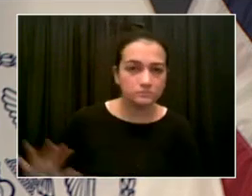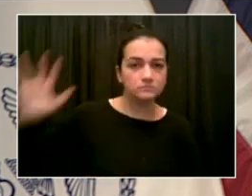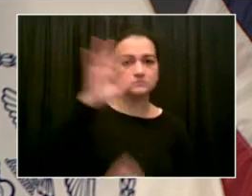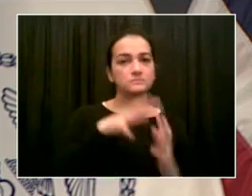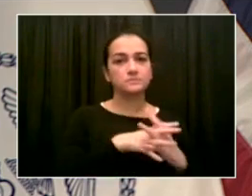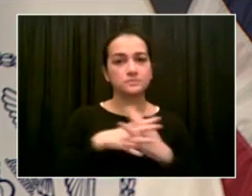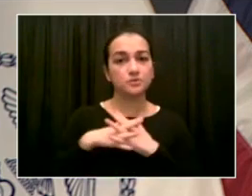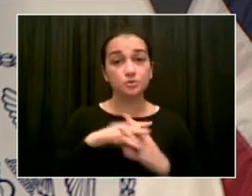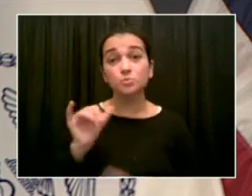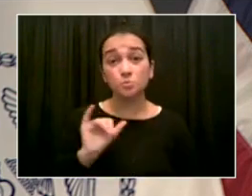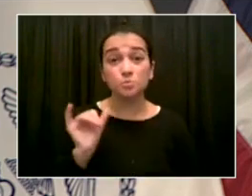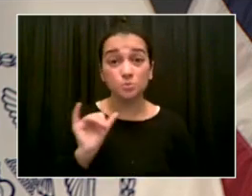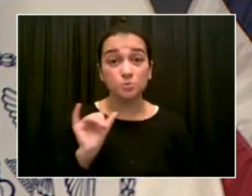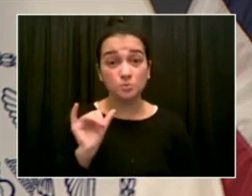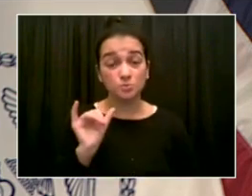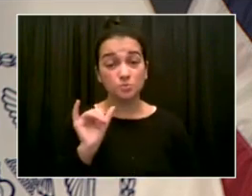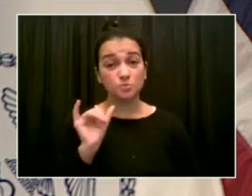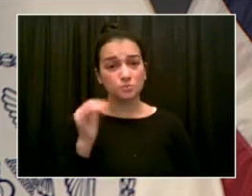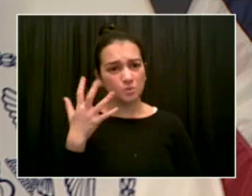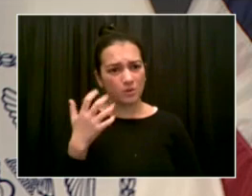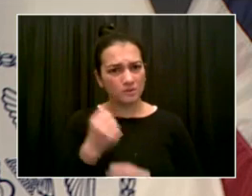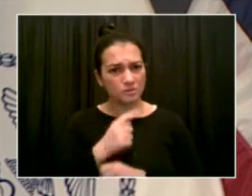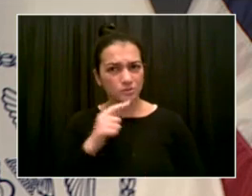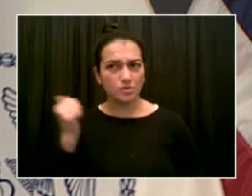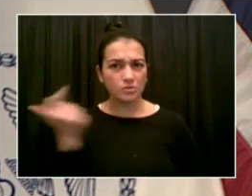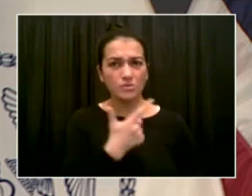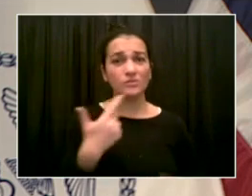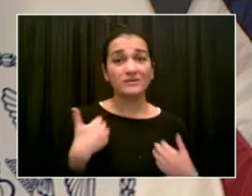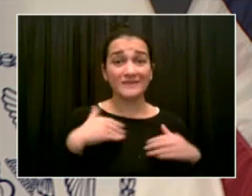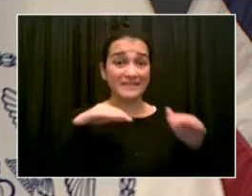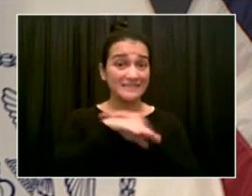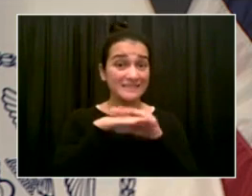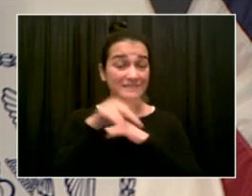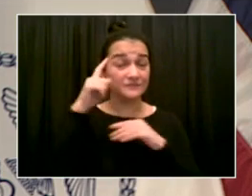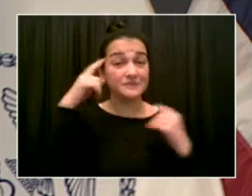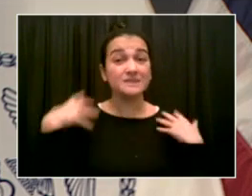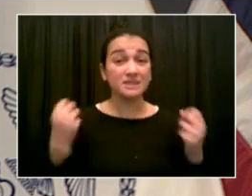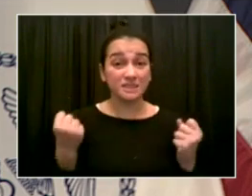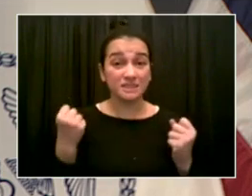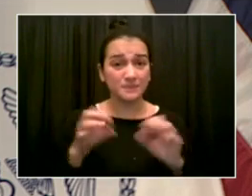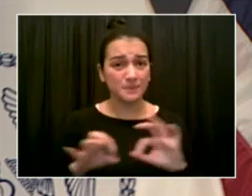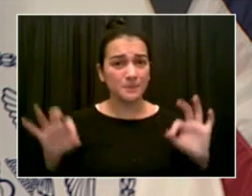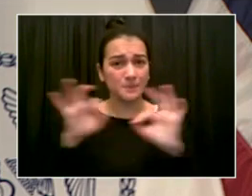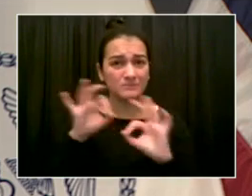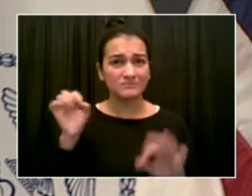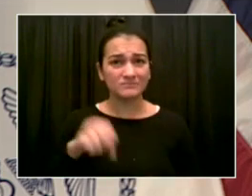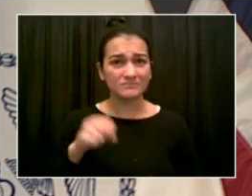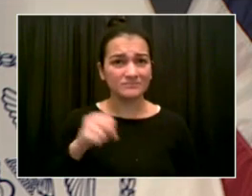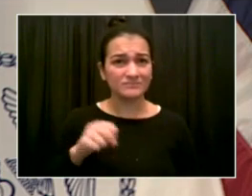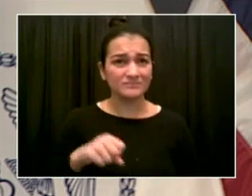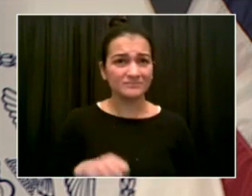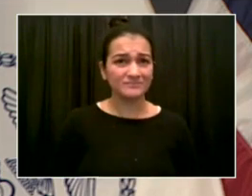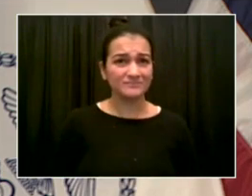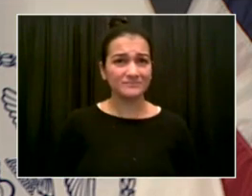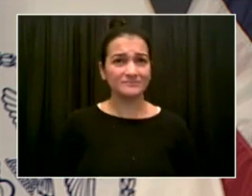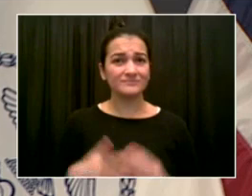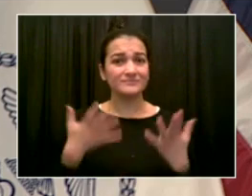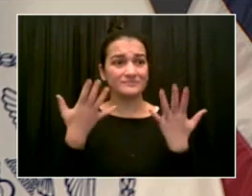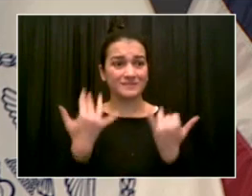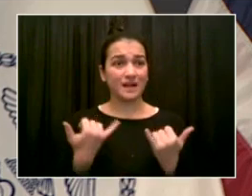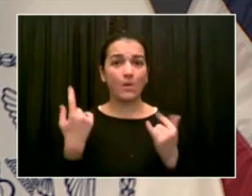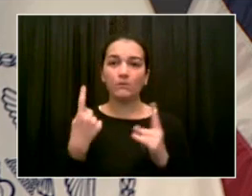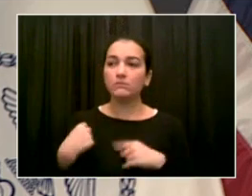is something the whole nation needs and deserves. I want to hear why this is so important from the woman who got it all started here in New York